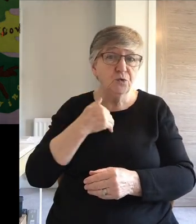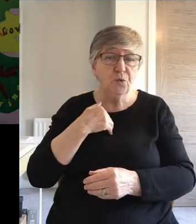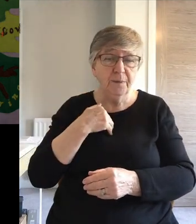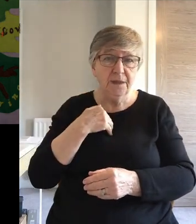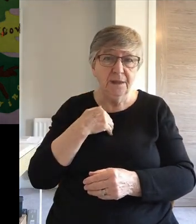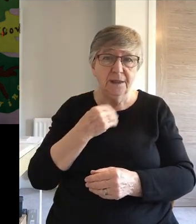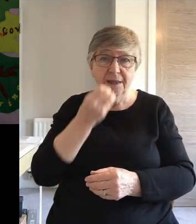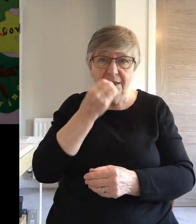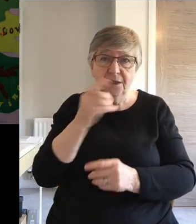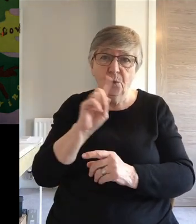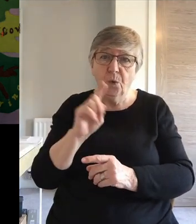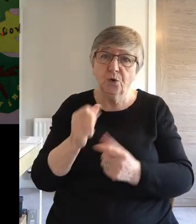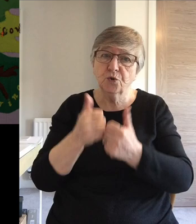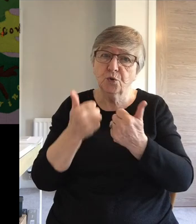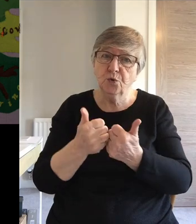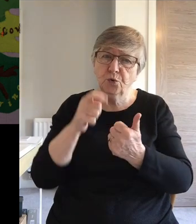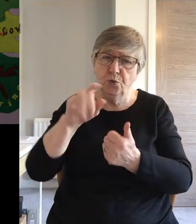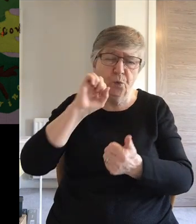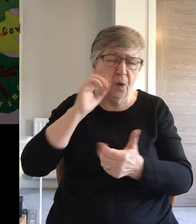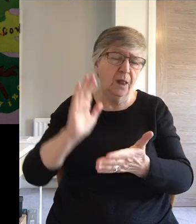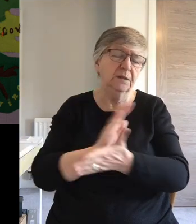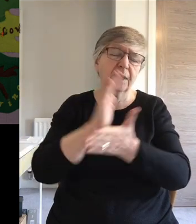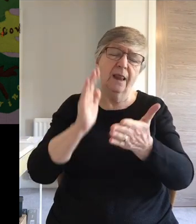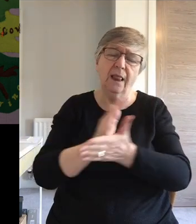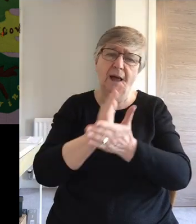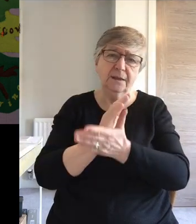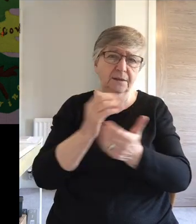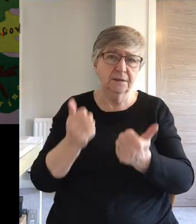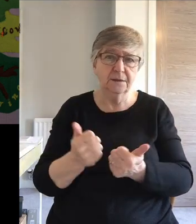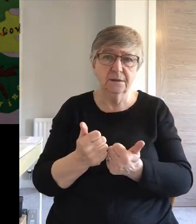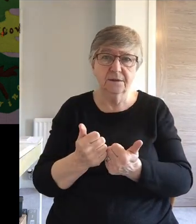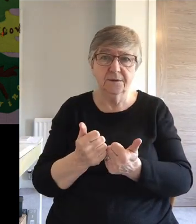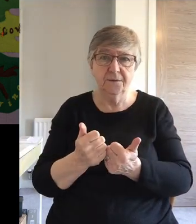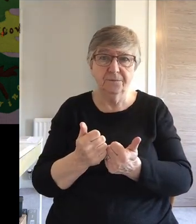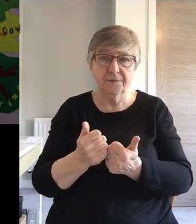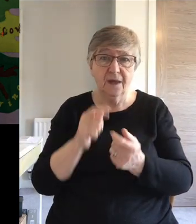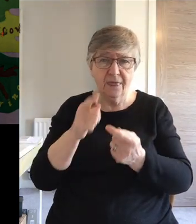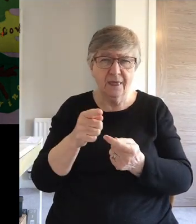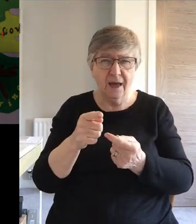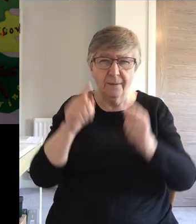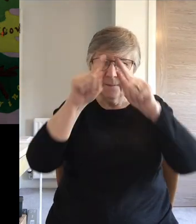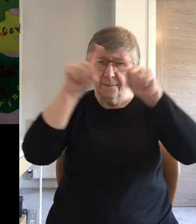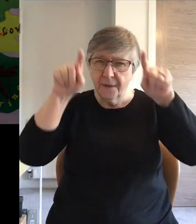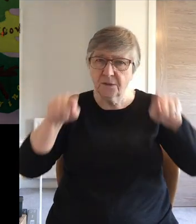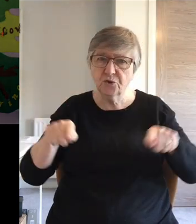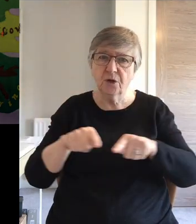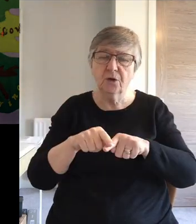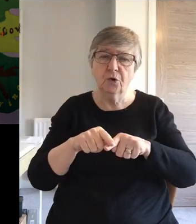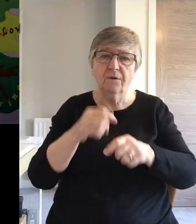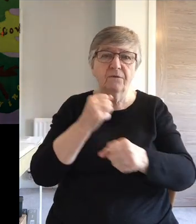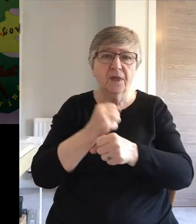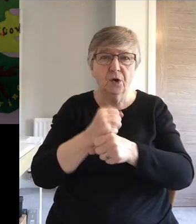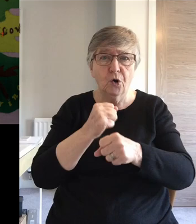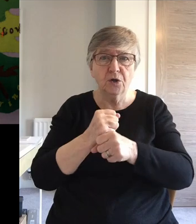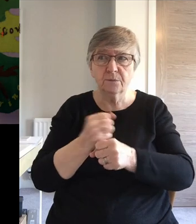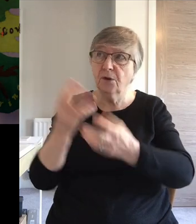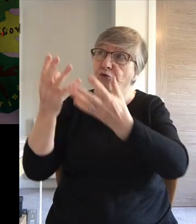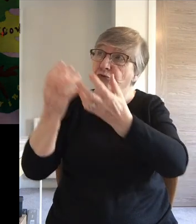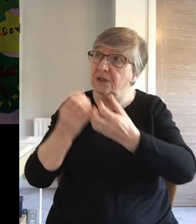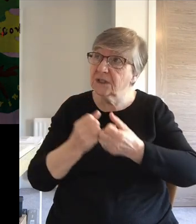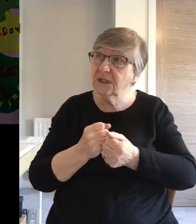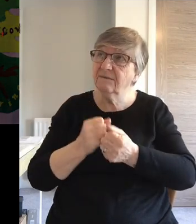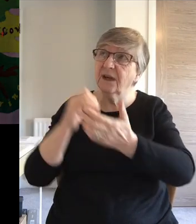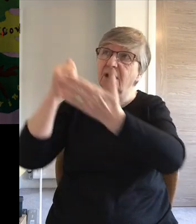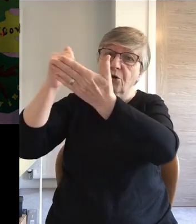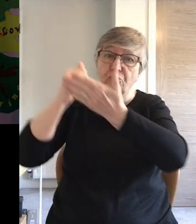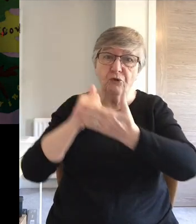eat what is good and you will delight in the richest of fare." And that image of the gospel, of